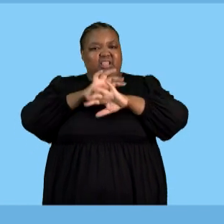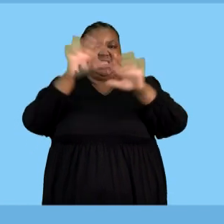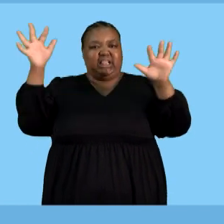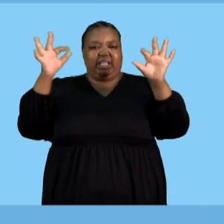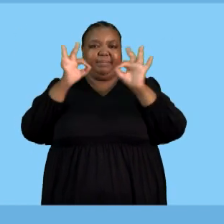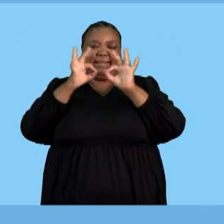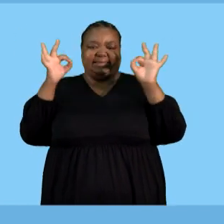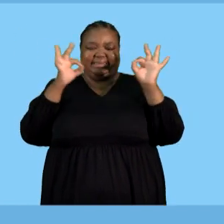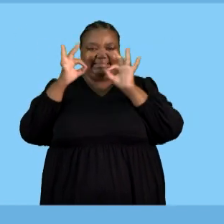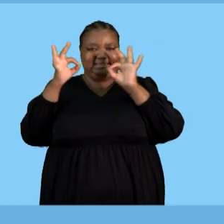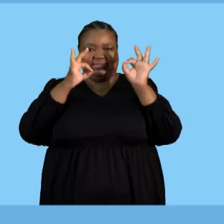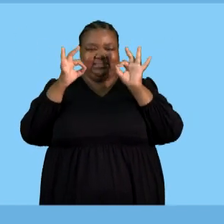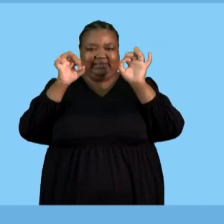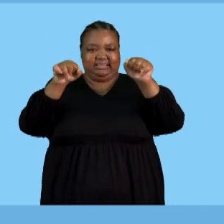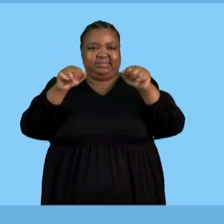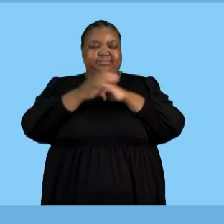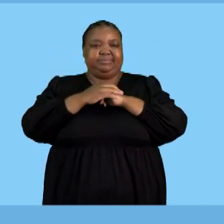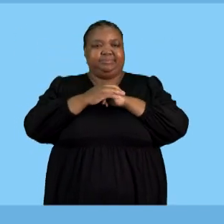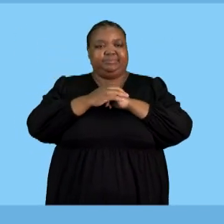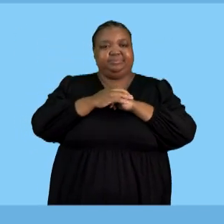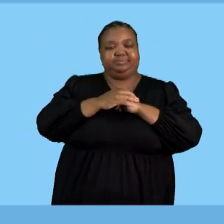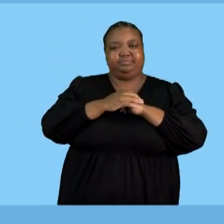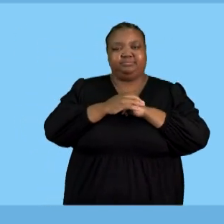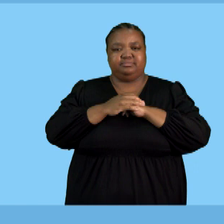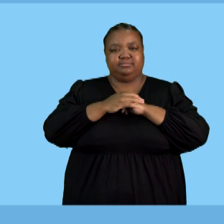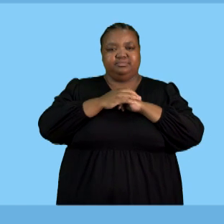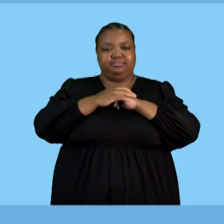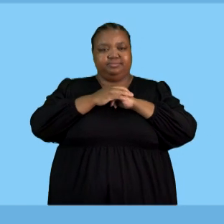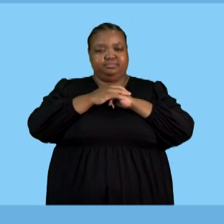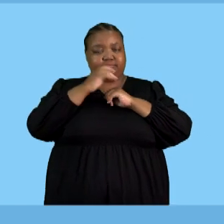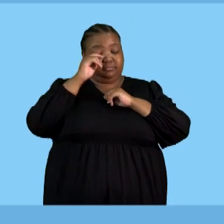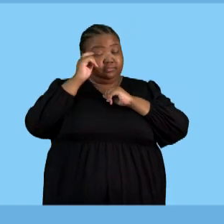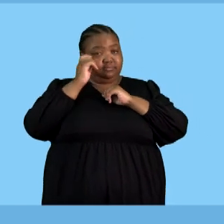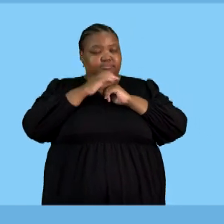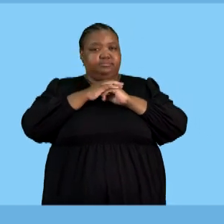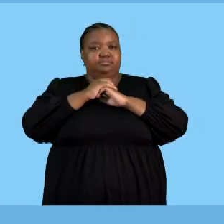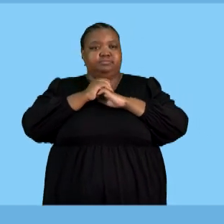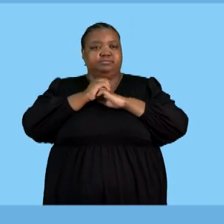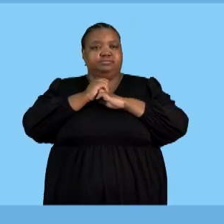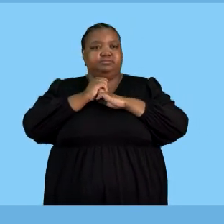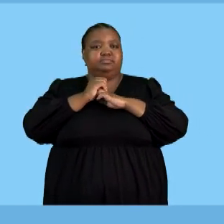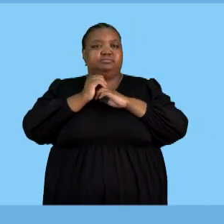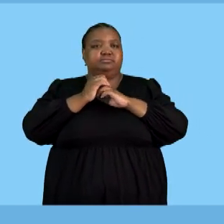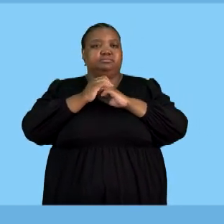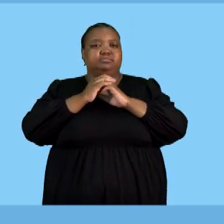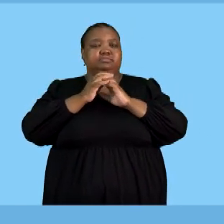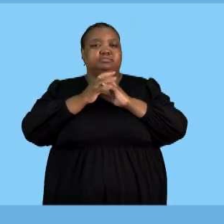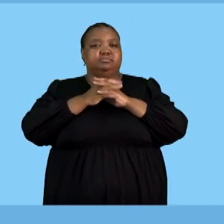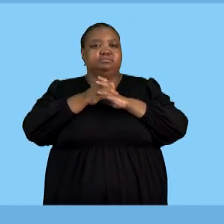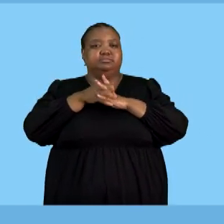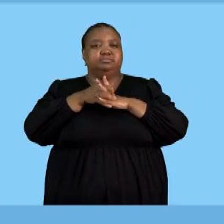bag, however, just a clear plastic. A clear plastic.